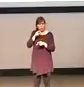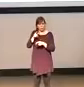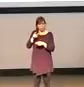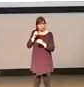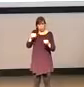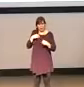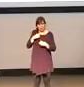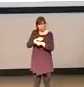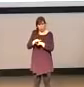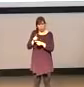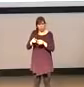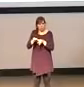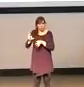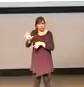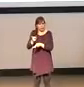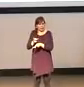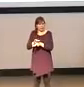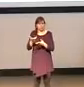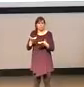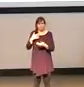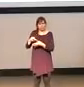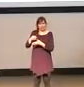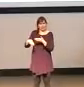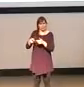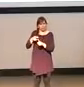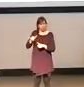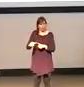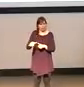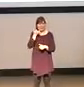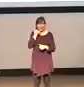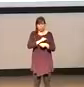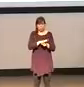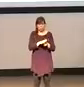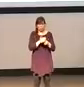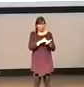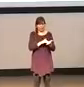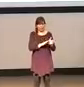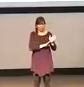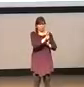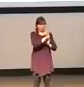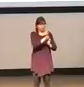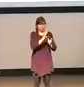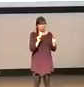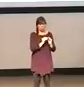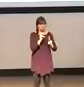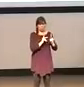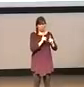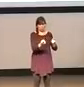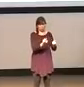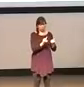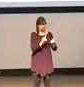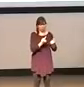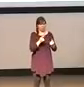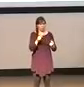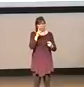non-COVID patients. And so if COVID begins to come back and we have more cases, we need to be able